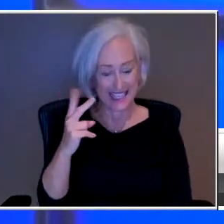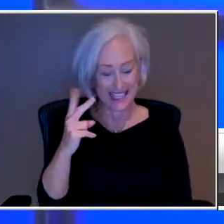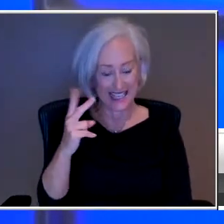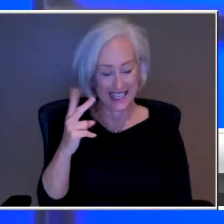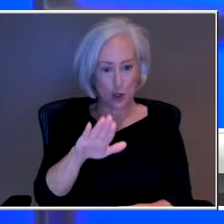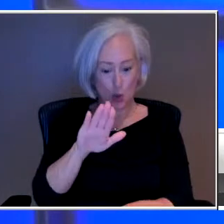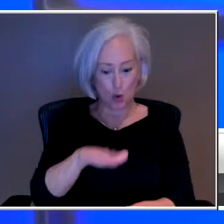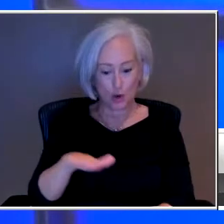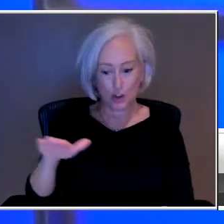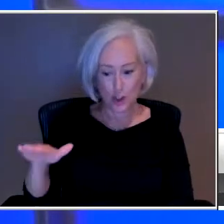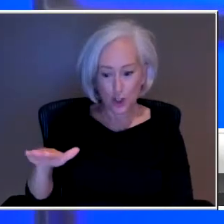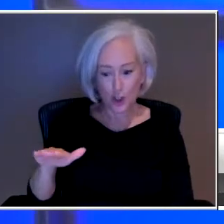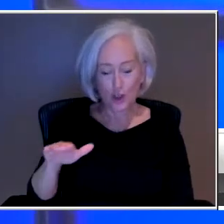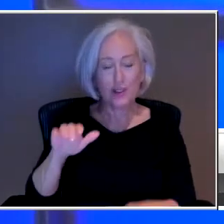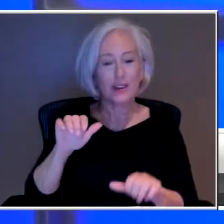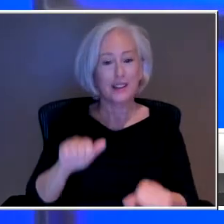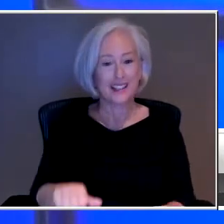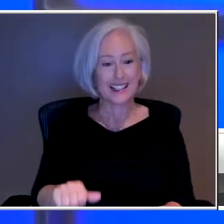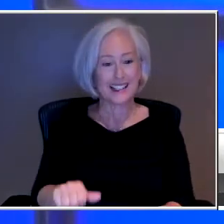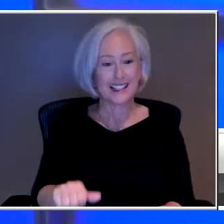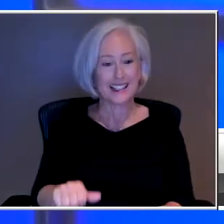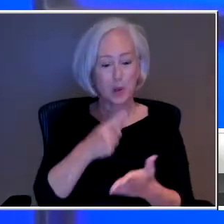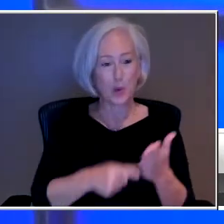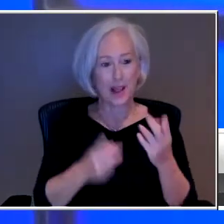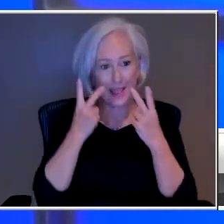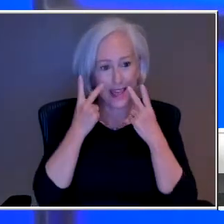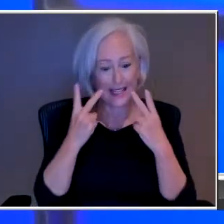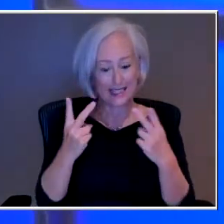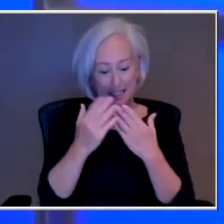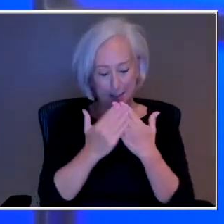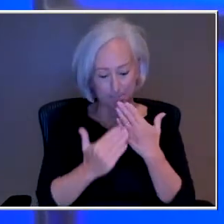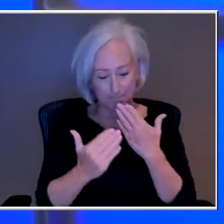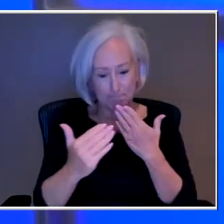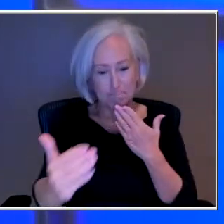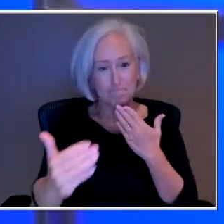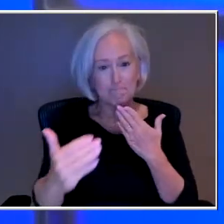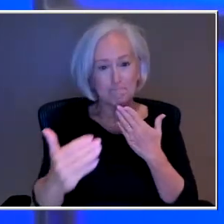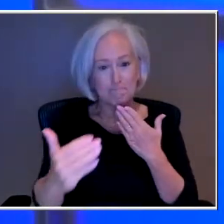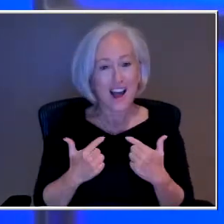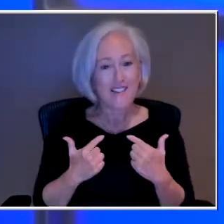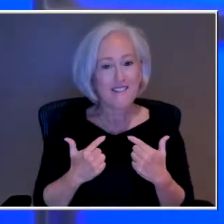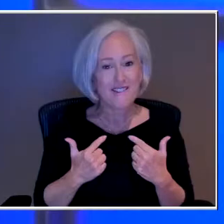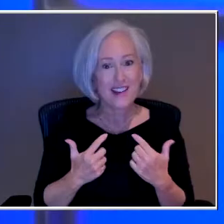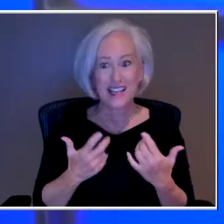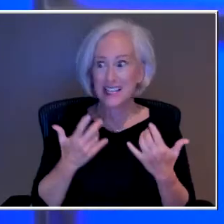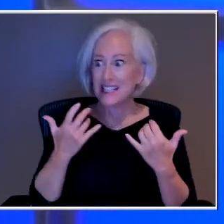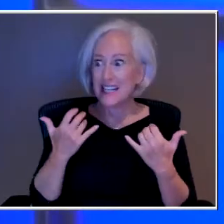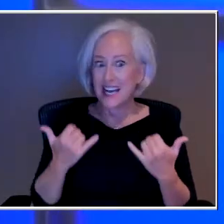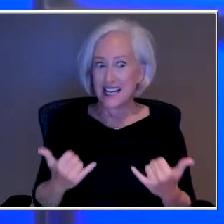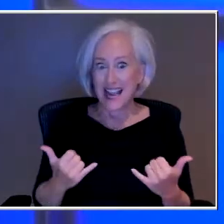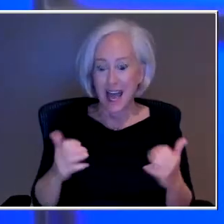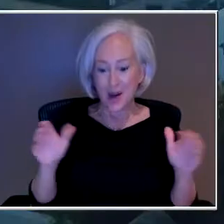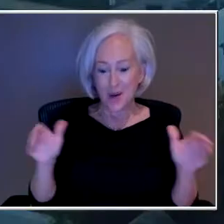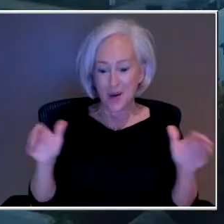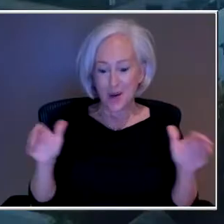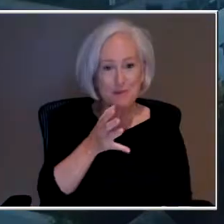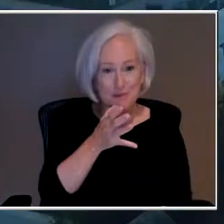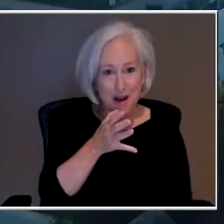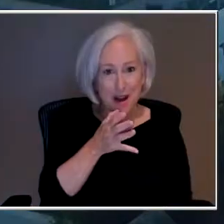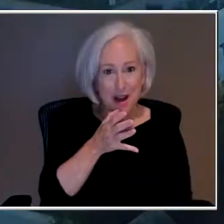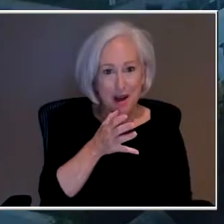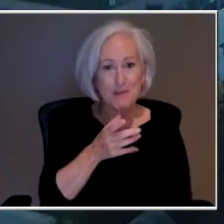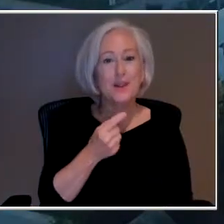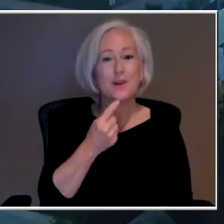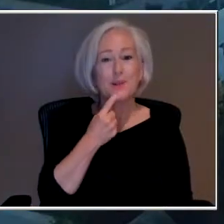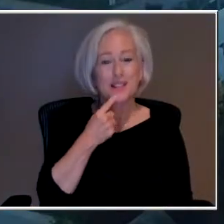for the rest of their lives. Janine Kiesling introduces us to a mom who is so glad doctors looked into her son's eyes.